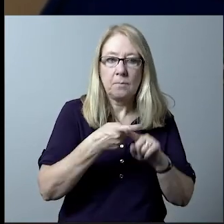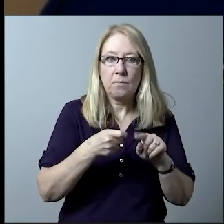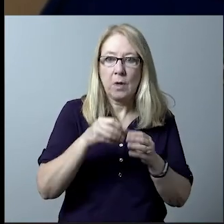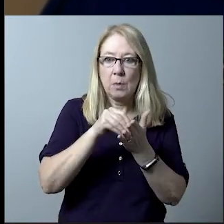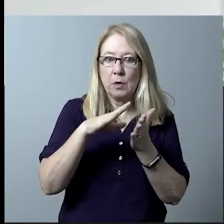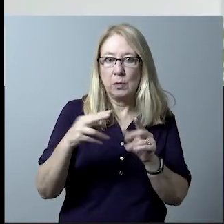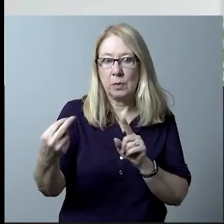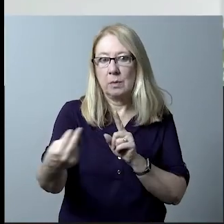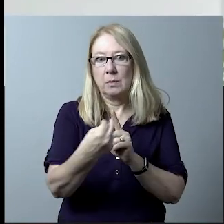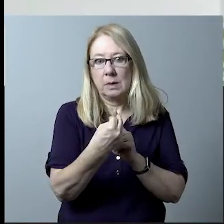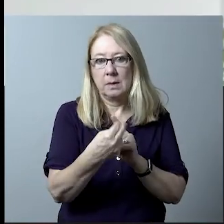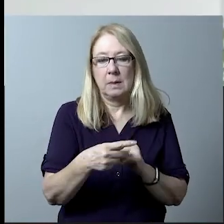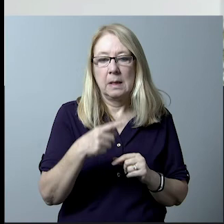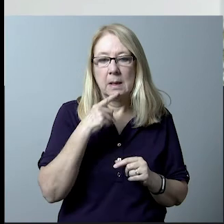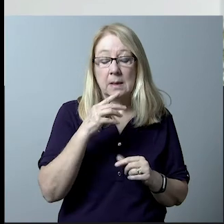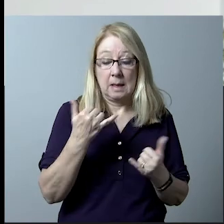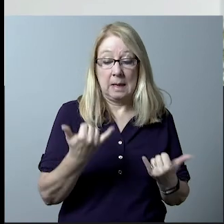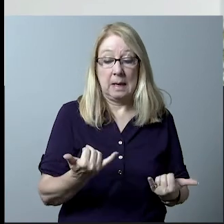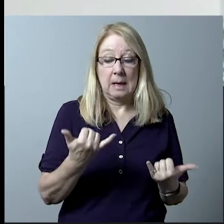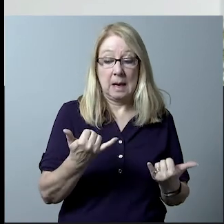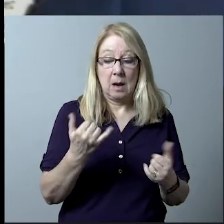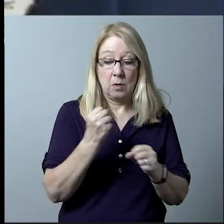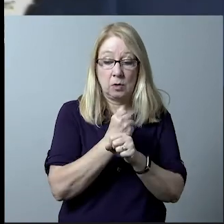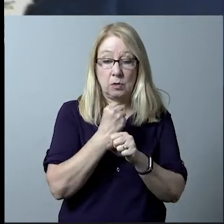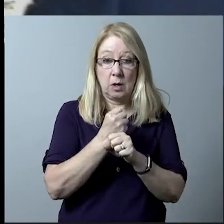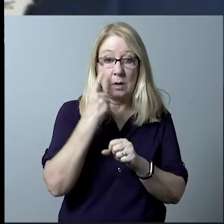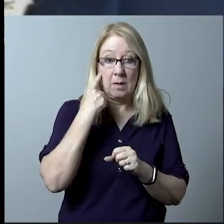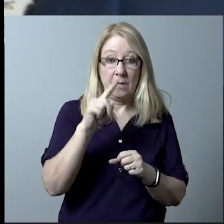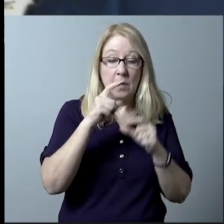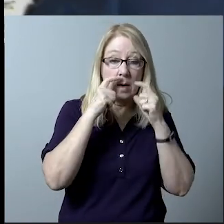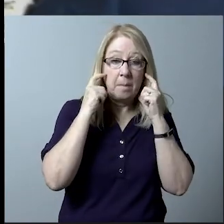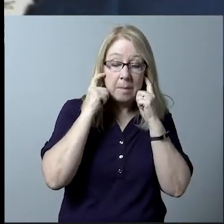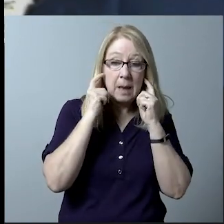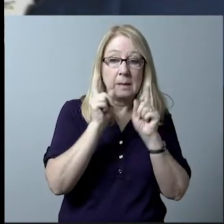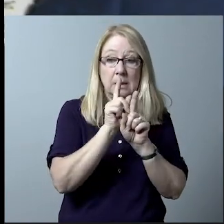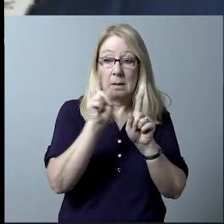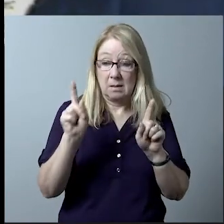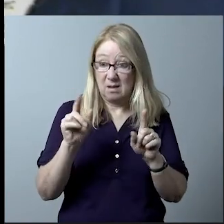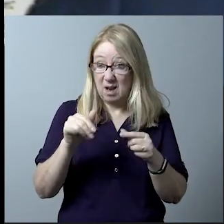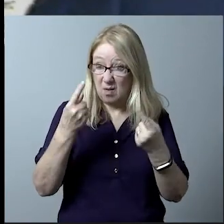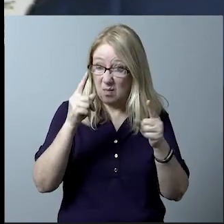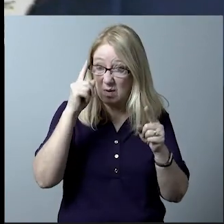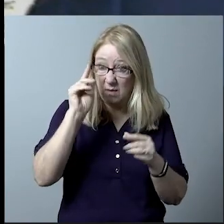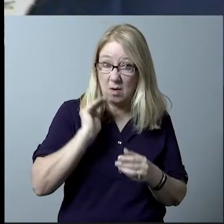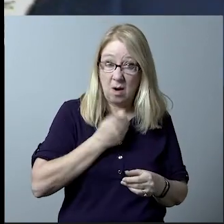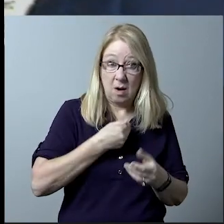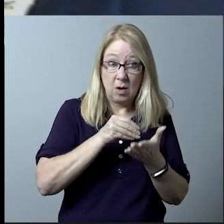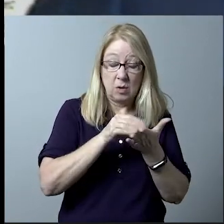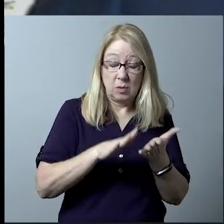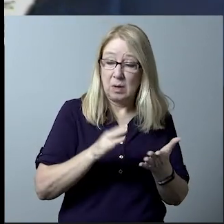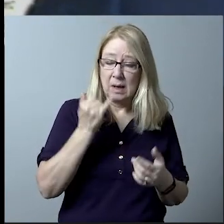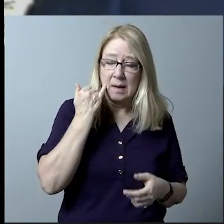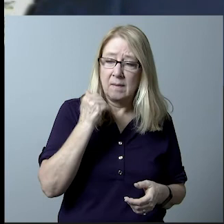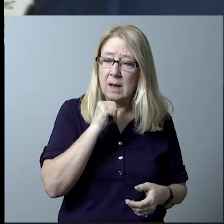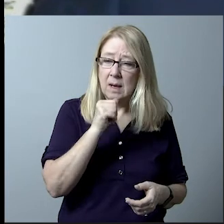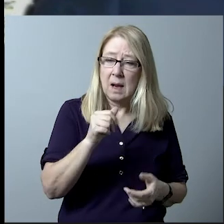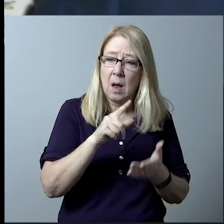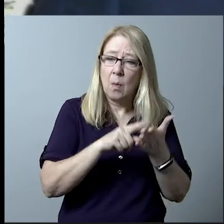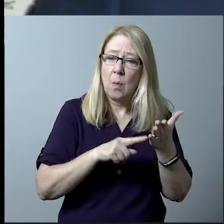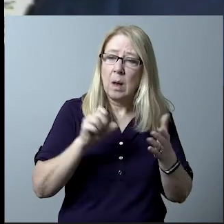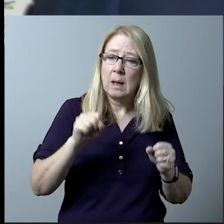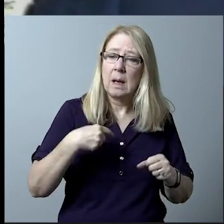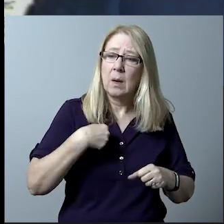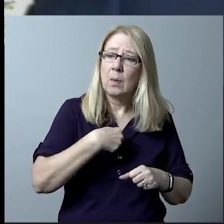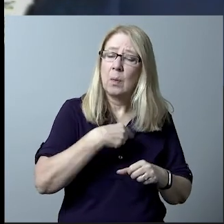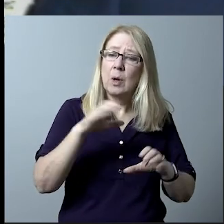help answer. So it's from a student perspective. So it says, are the current strategies promoting mask wearing and social distancing working for our students? And